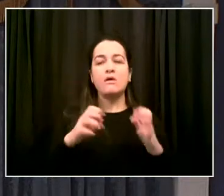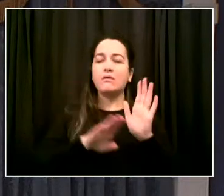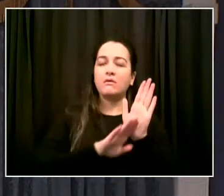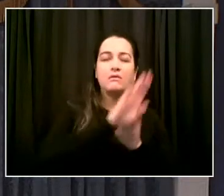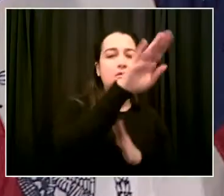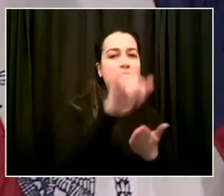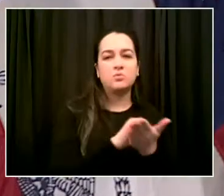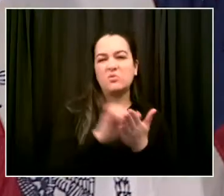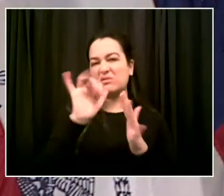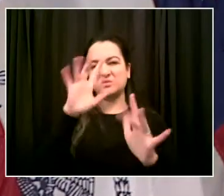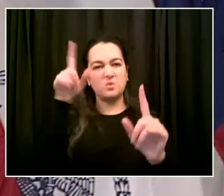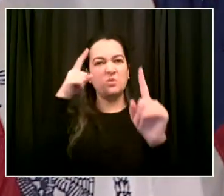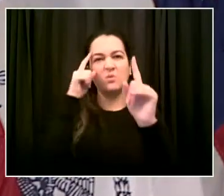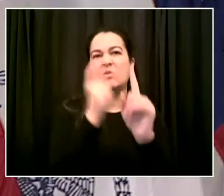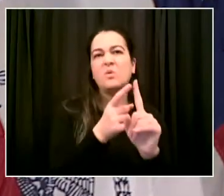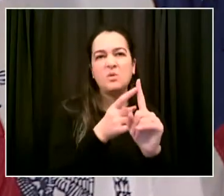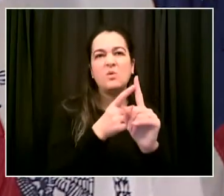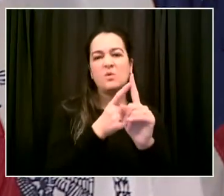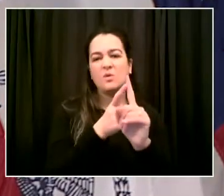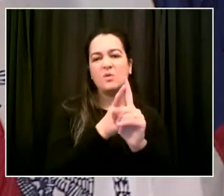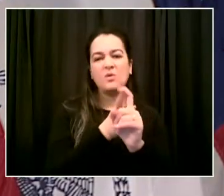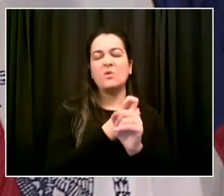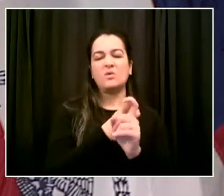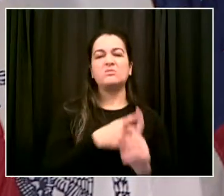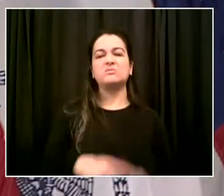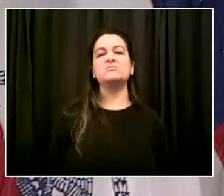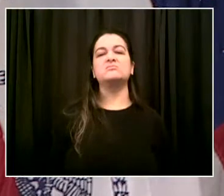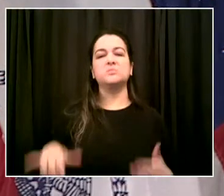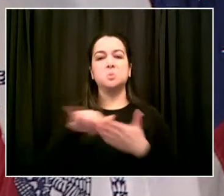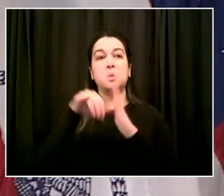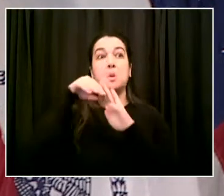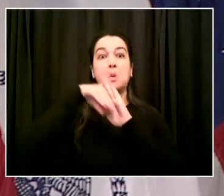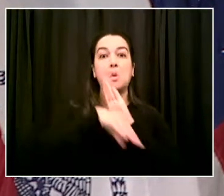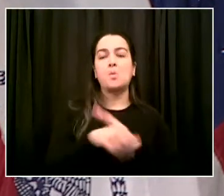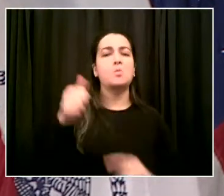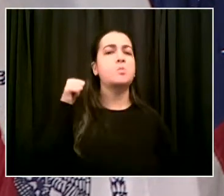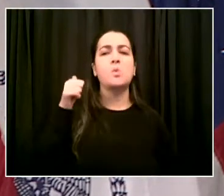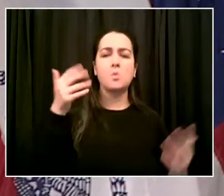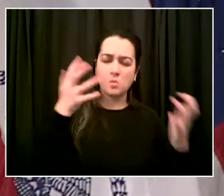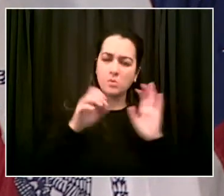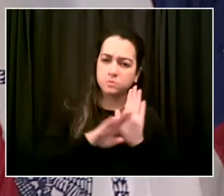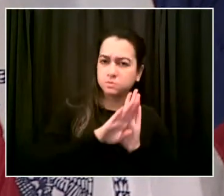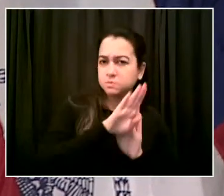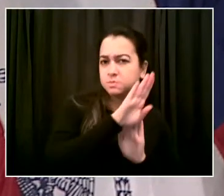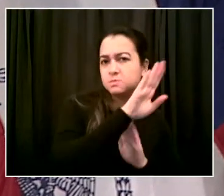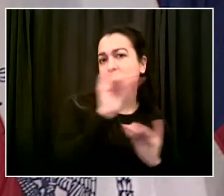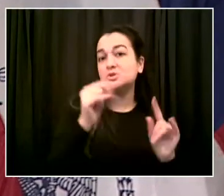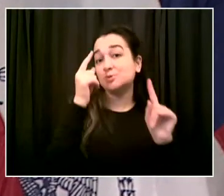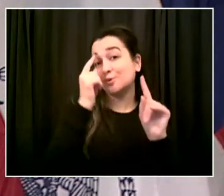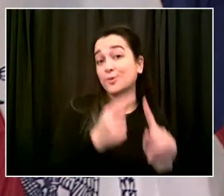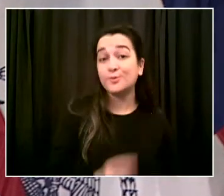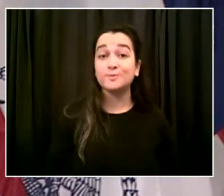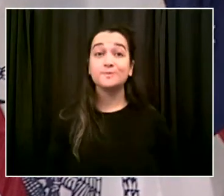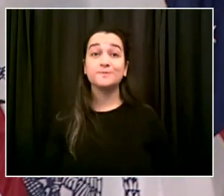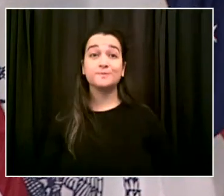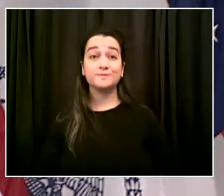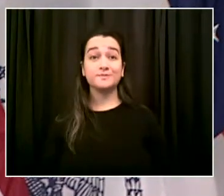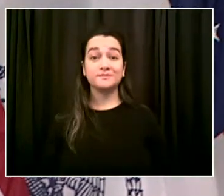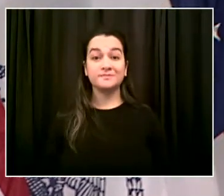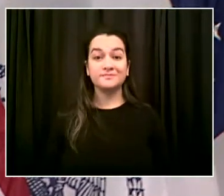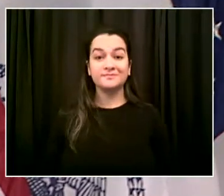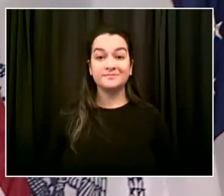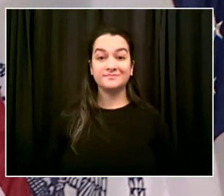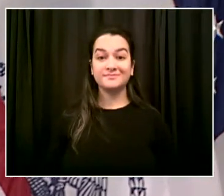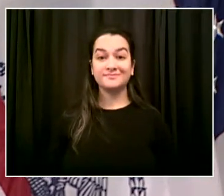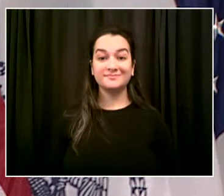love a New York story. Someone who comes here seeking a dream and ends up being able to do so much for all of us. So thank you